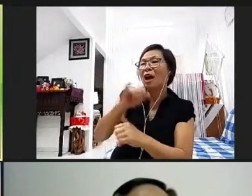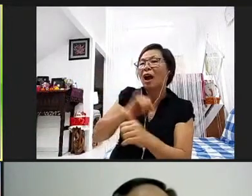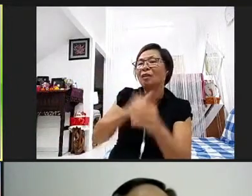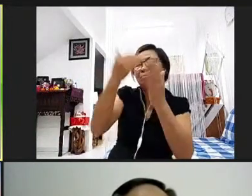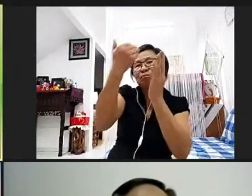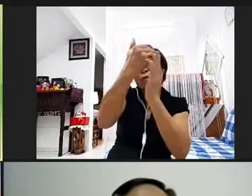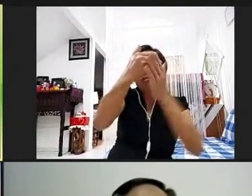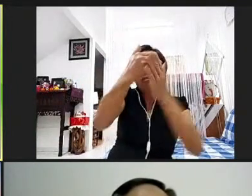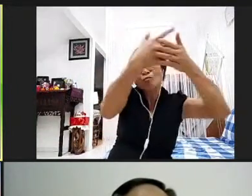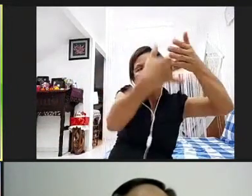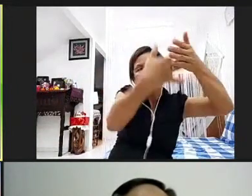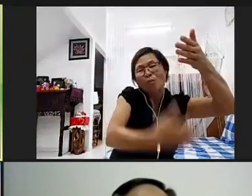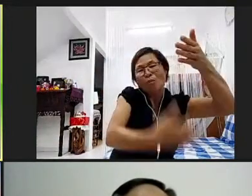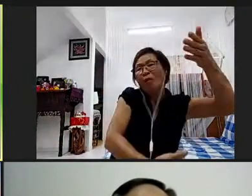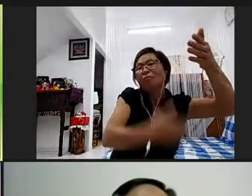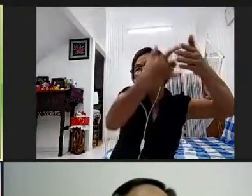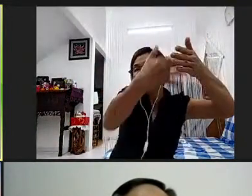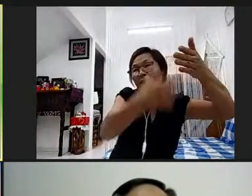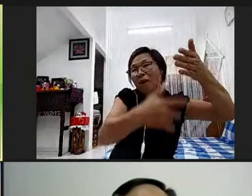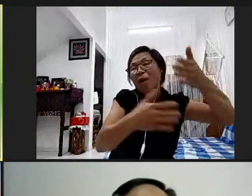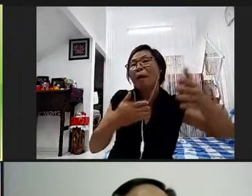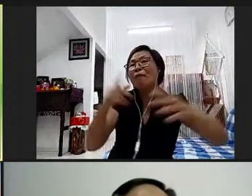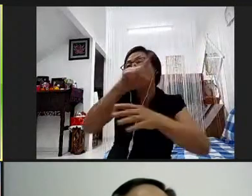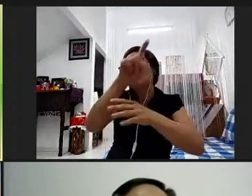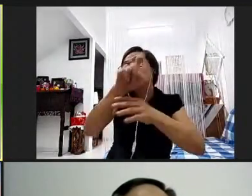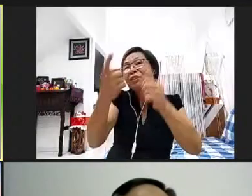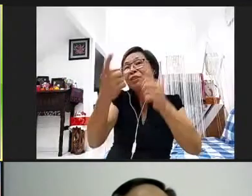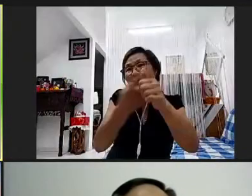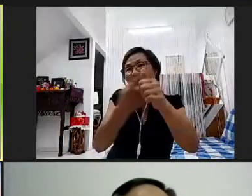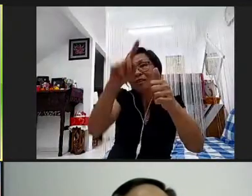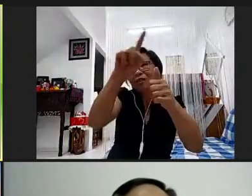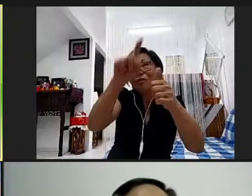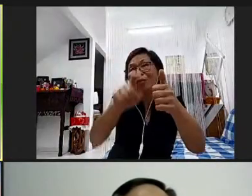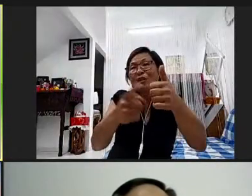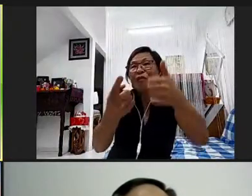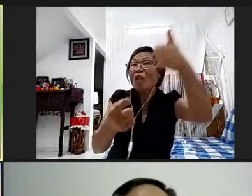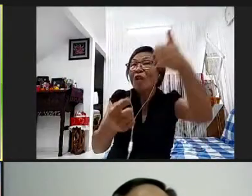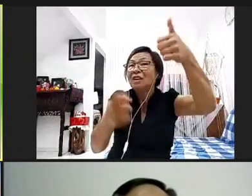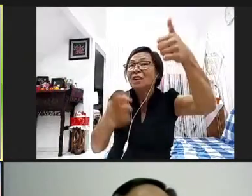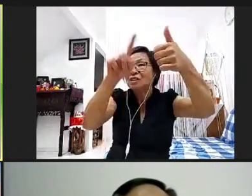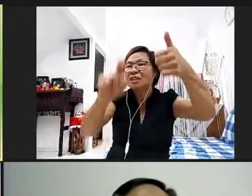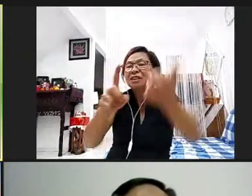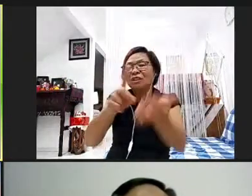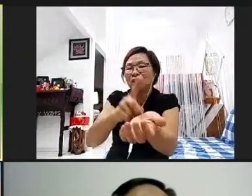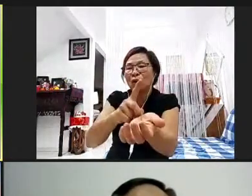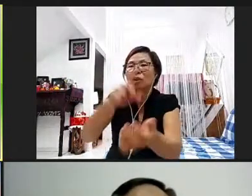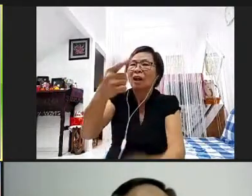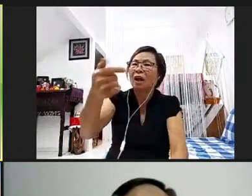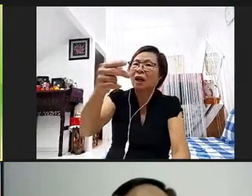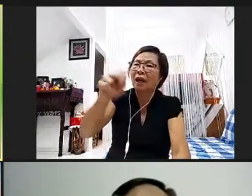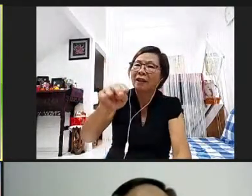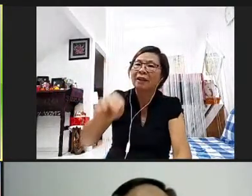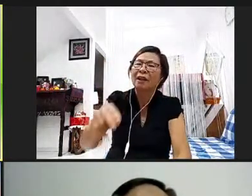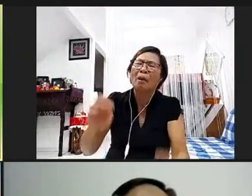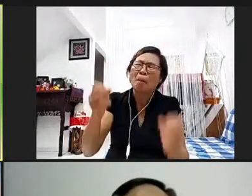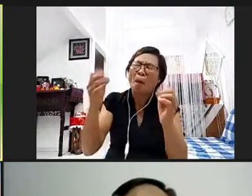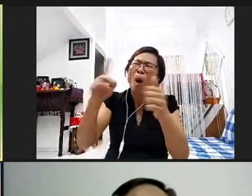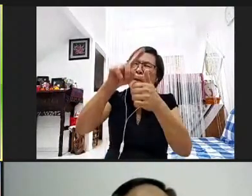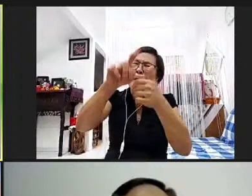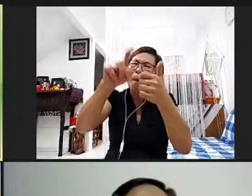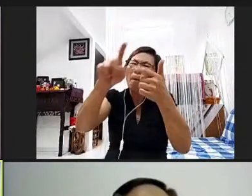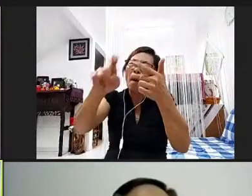list. And my first question is actually directed to Dr. Gan. And of course, every question that I